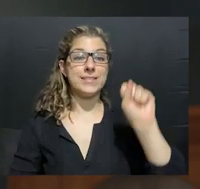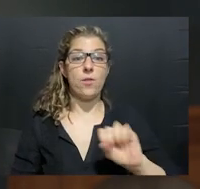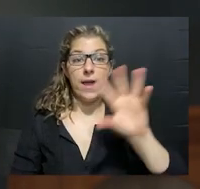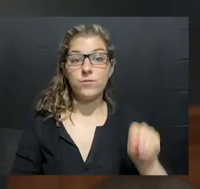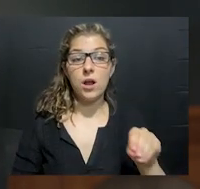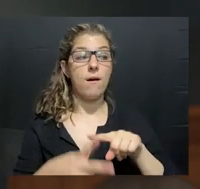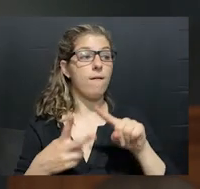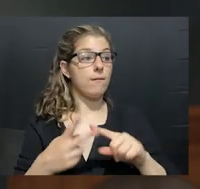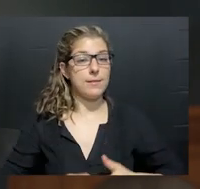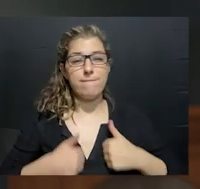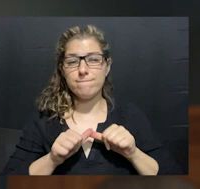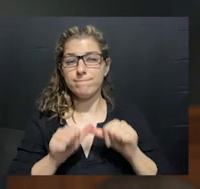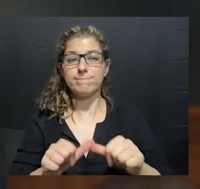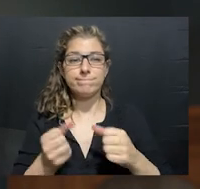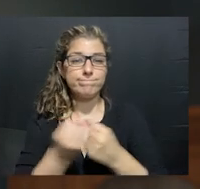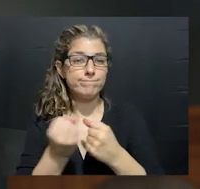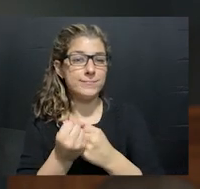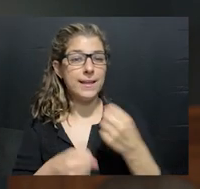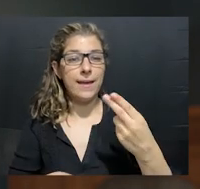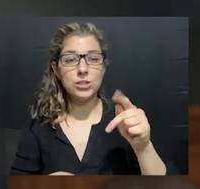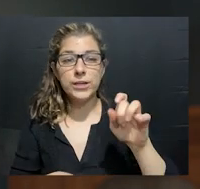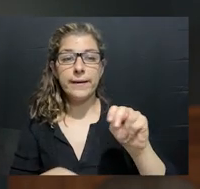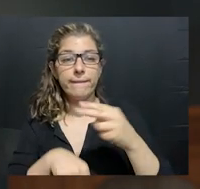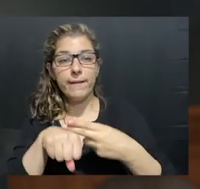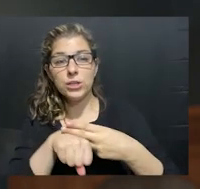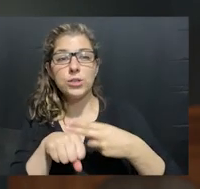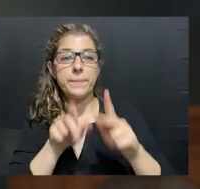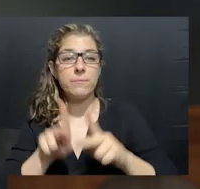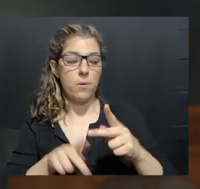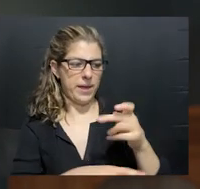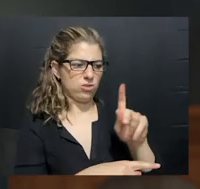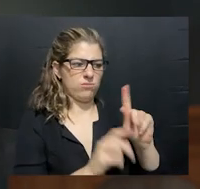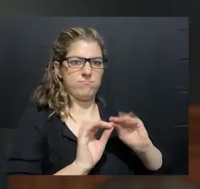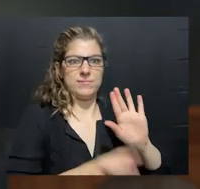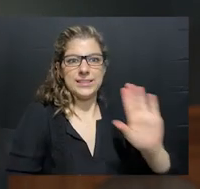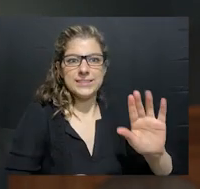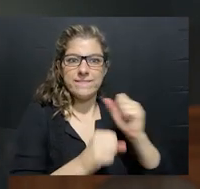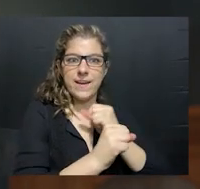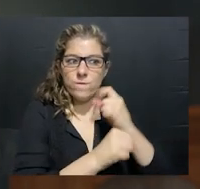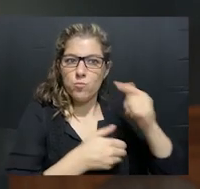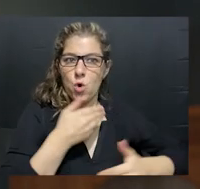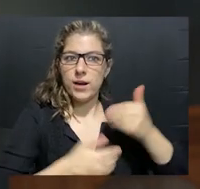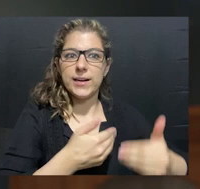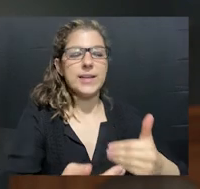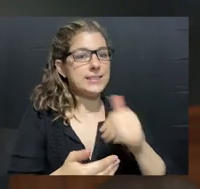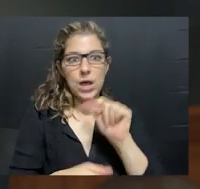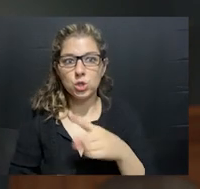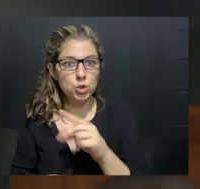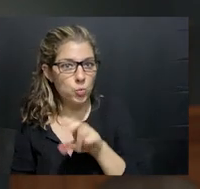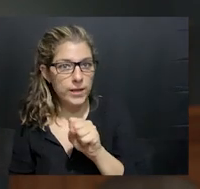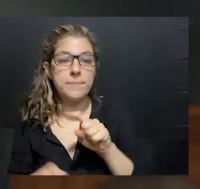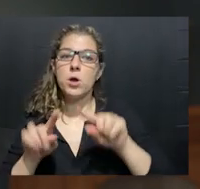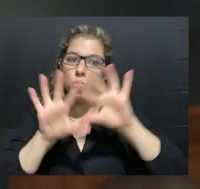a lifelong advocate of the Haitian people, Patrick's shown that his fight for progress operates on a global scale.